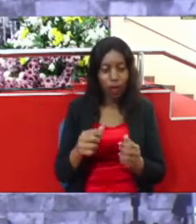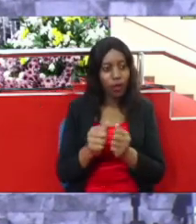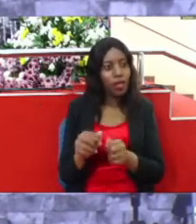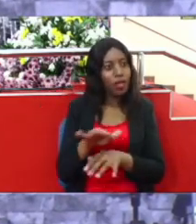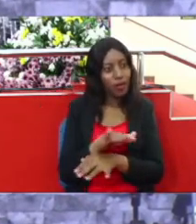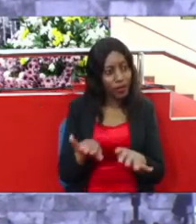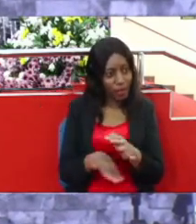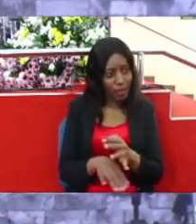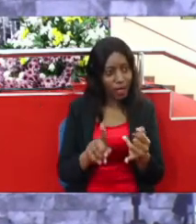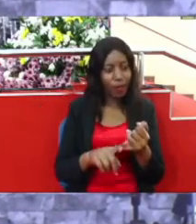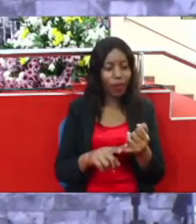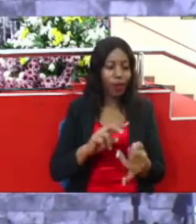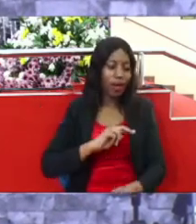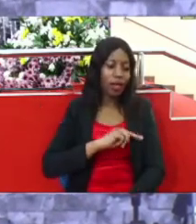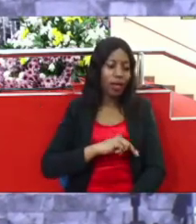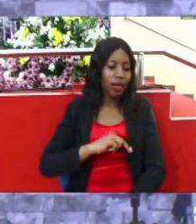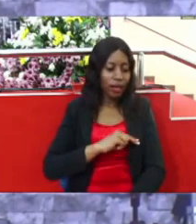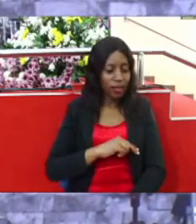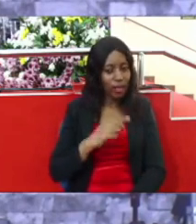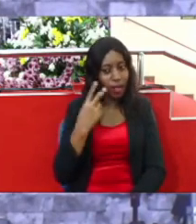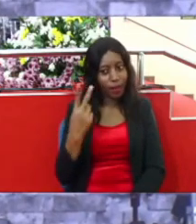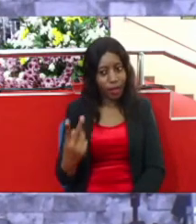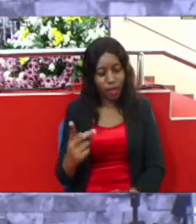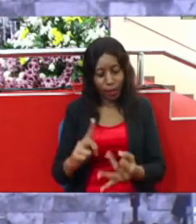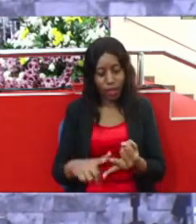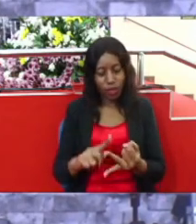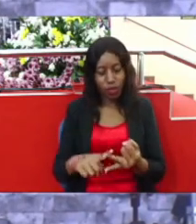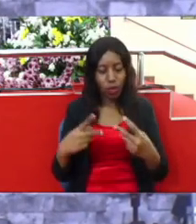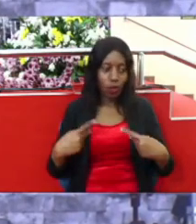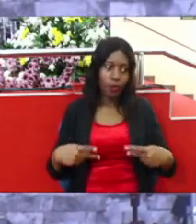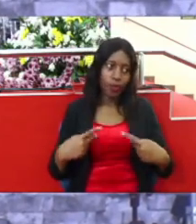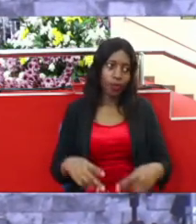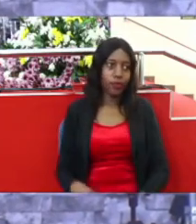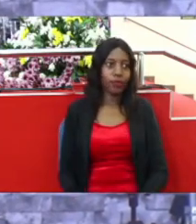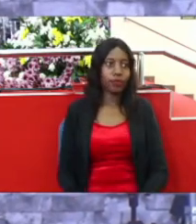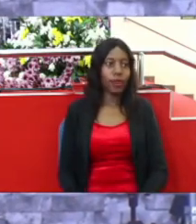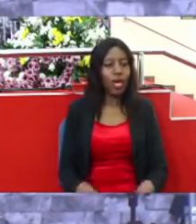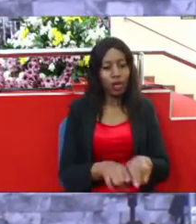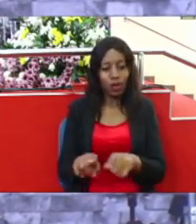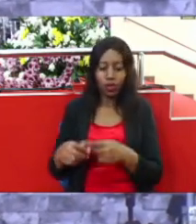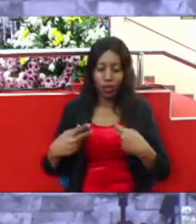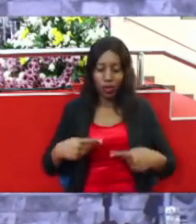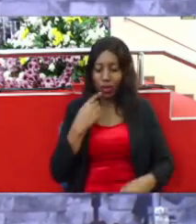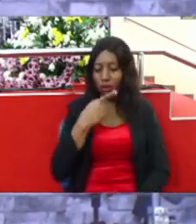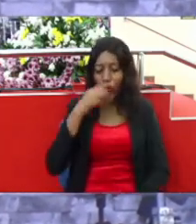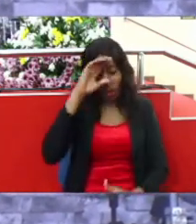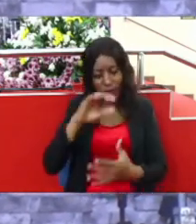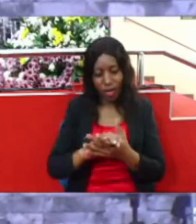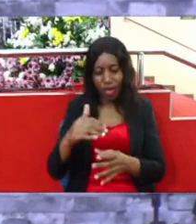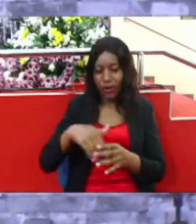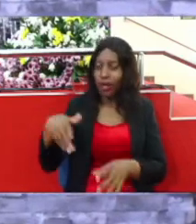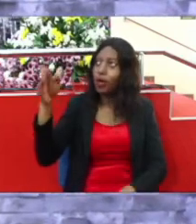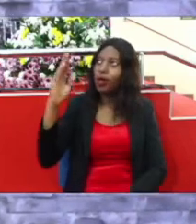ambaye hushiriki katika mambo yote. Shall I even say people who even don't regard God, he is involved in their lives. Hata wale watu ambao hawamtambui